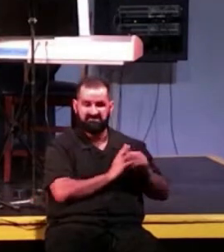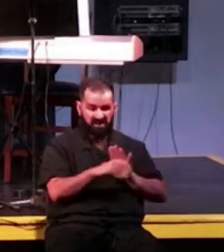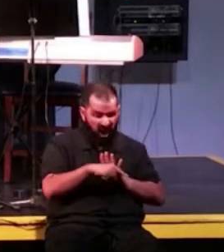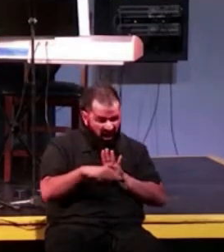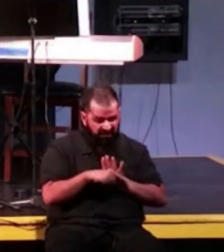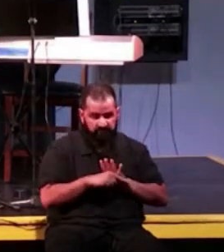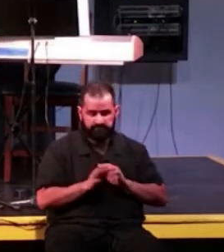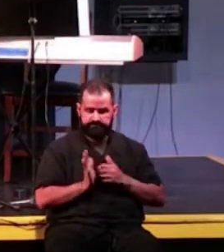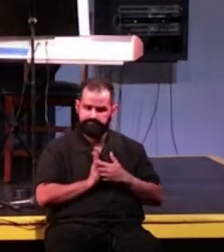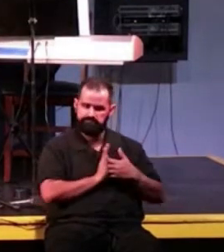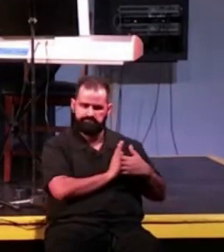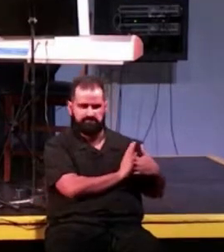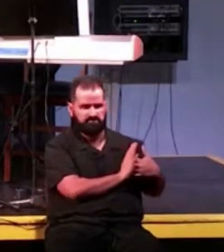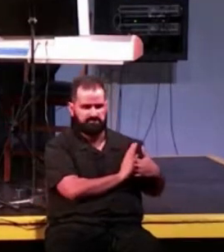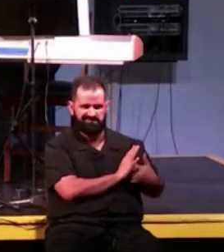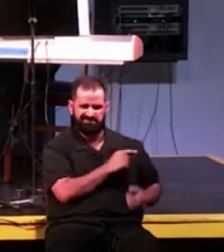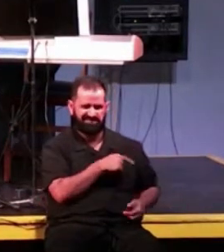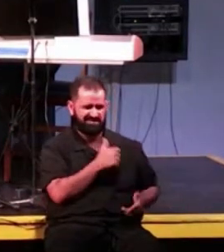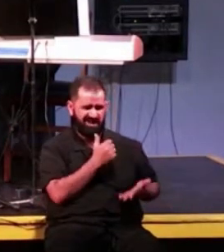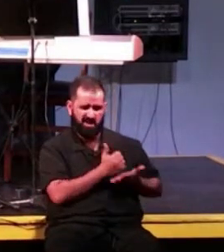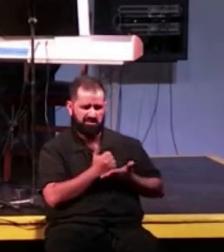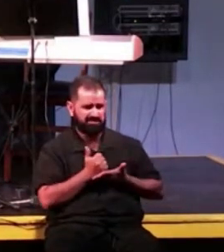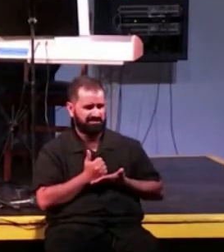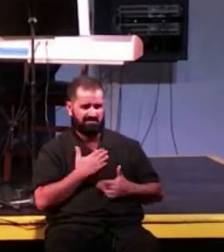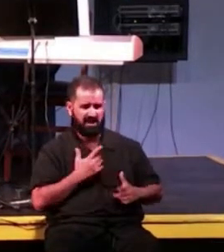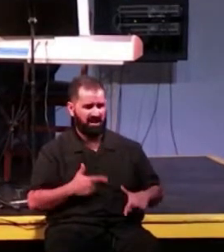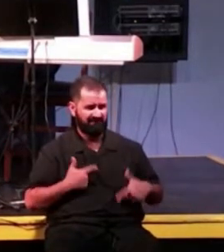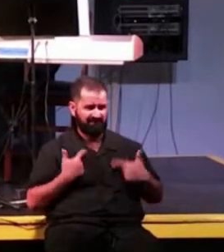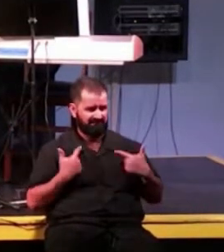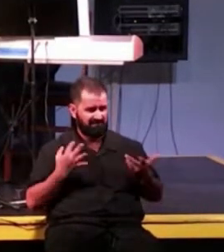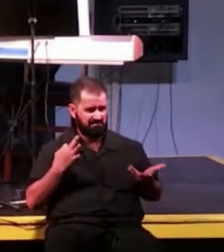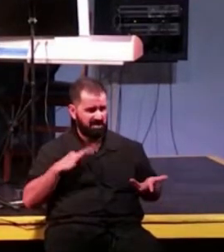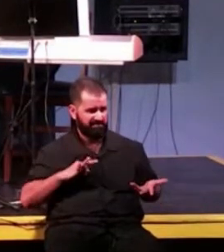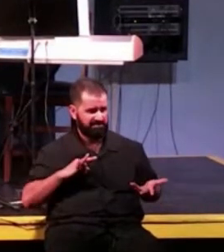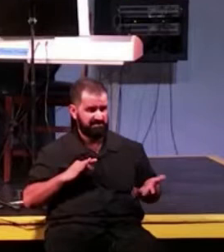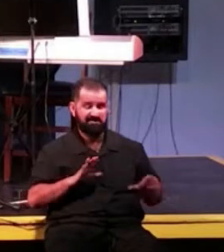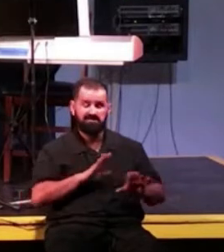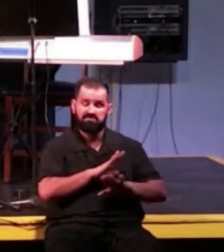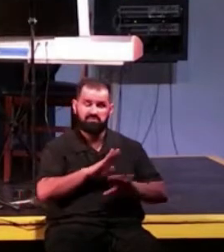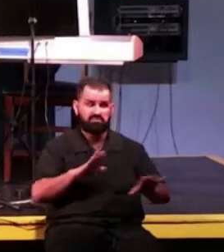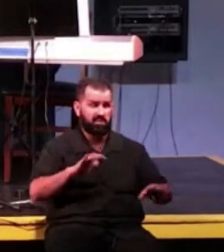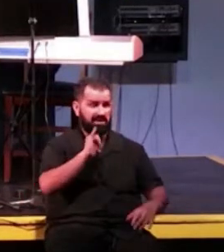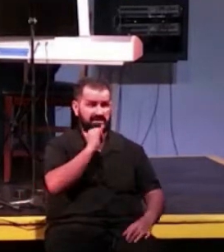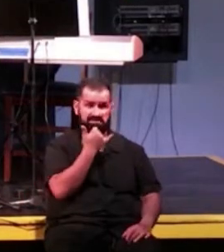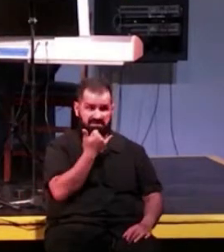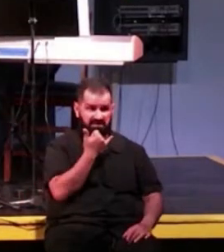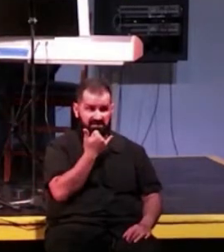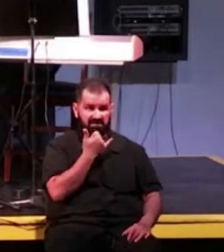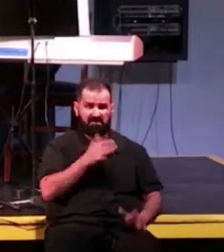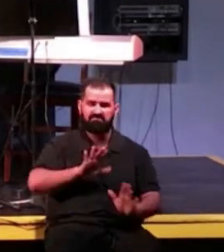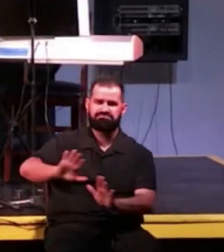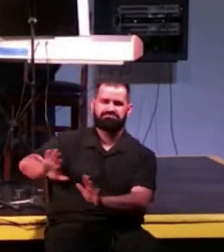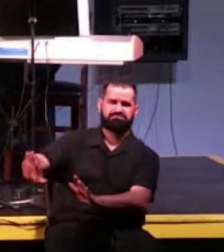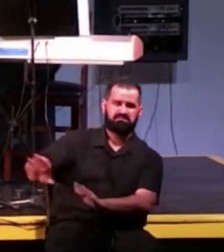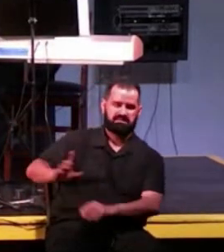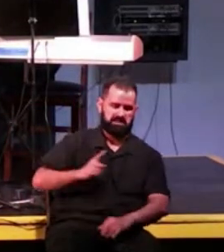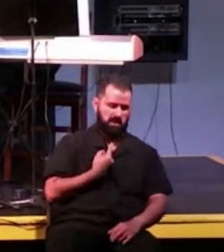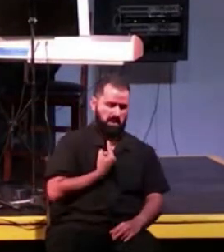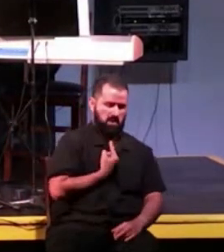negative is doing nothing for my life. So don't make the mistake of isolating yourself from